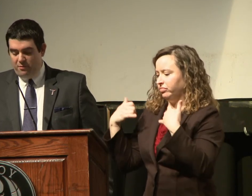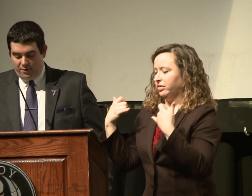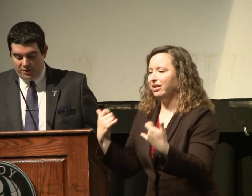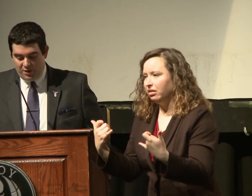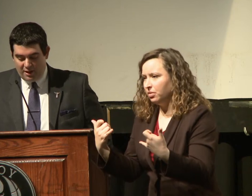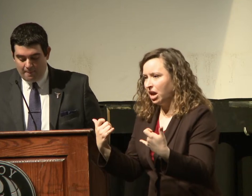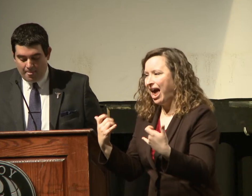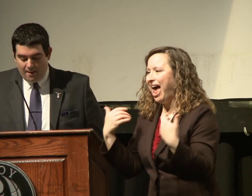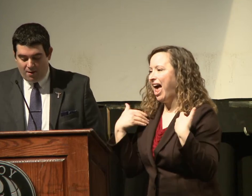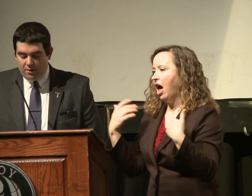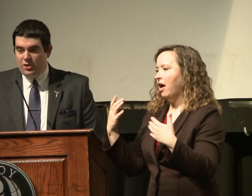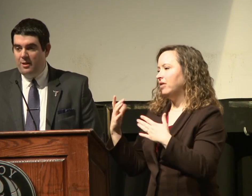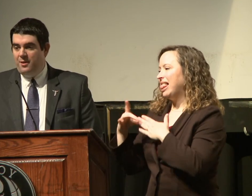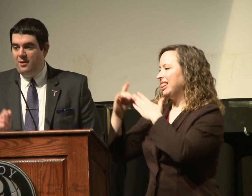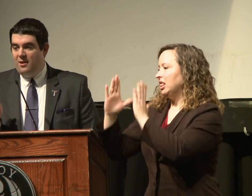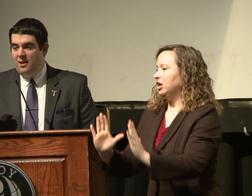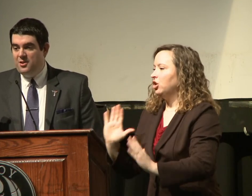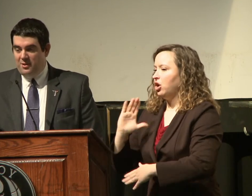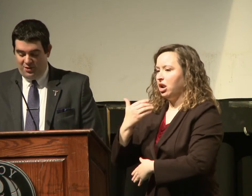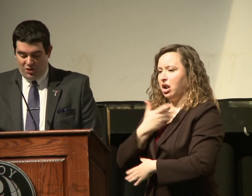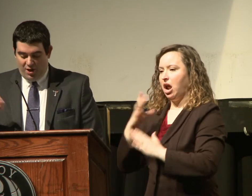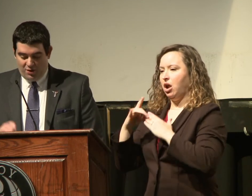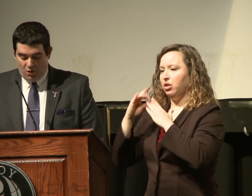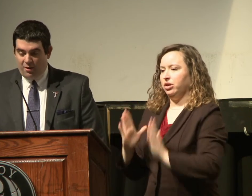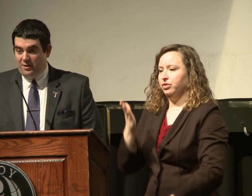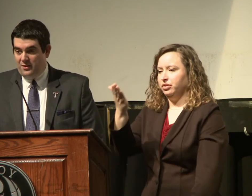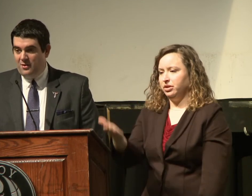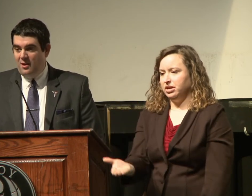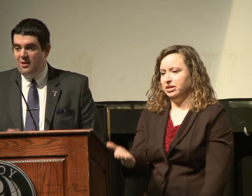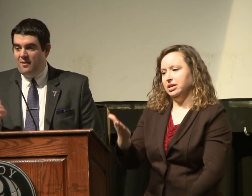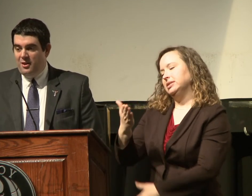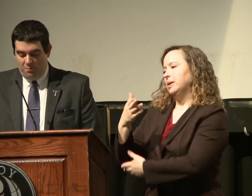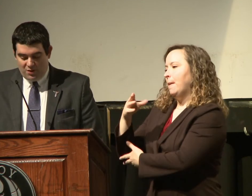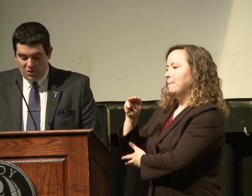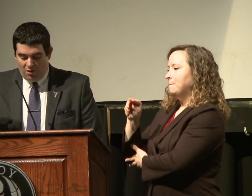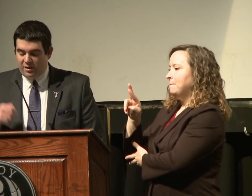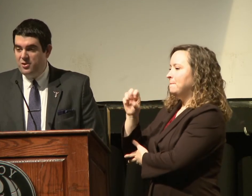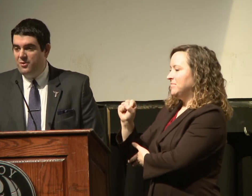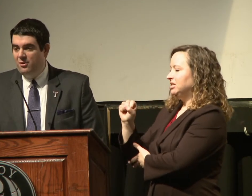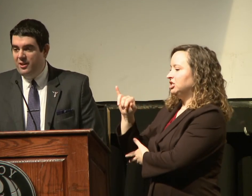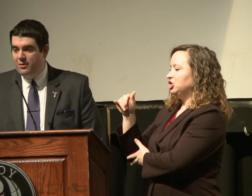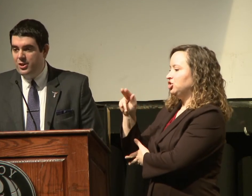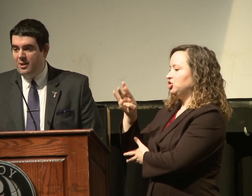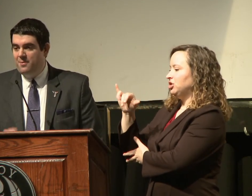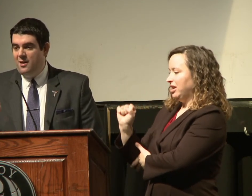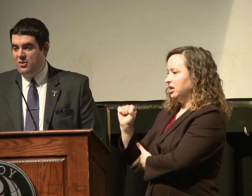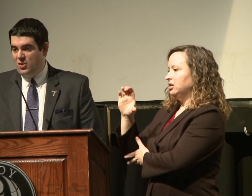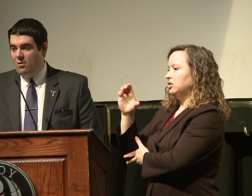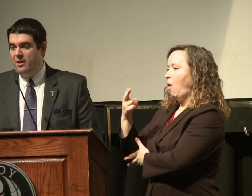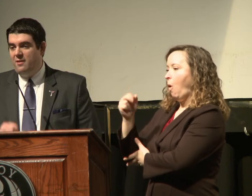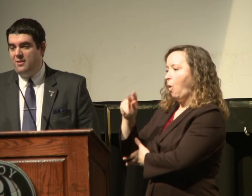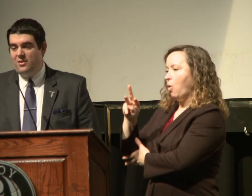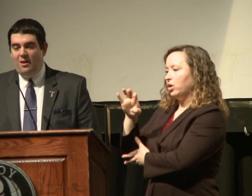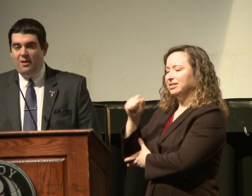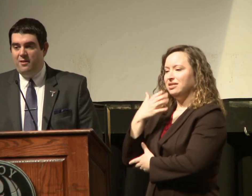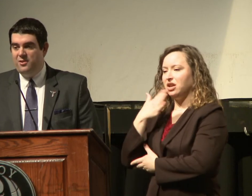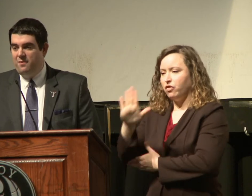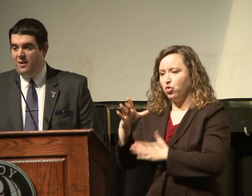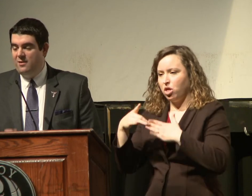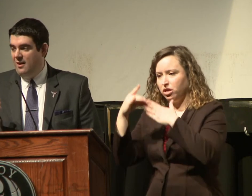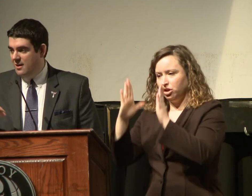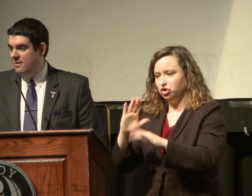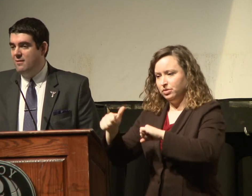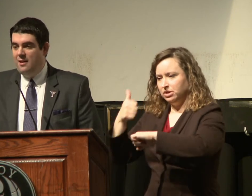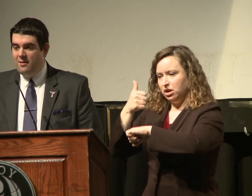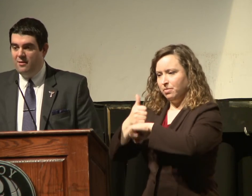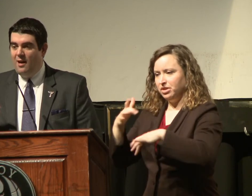Troy University, our champion is Mrs. Janice Hawkins. Thank you, Mrs. Hawkins, for your leadership in starting this this